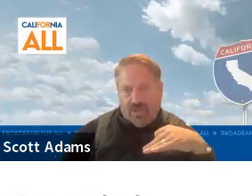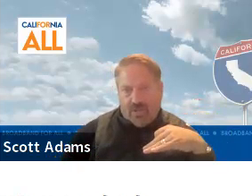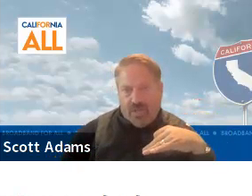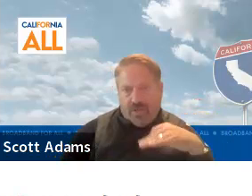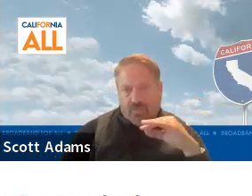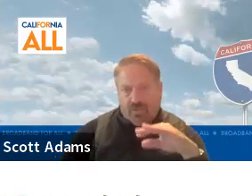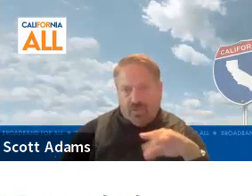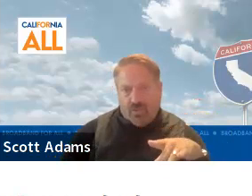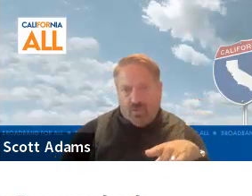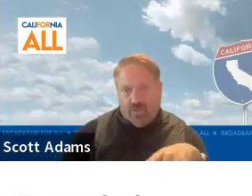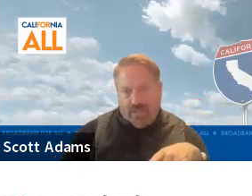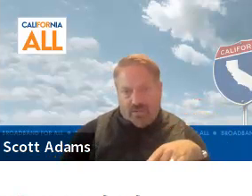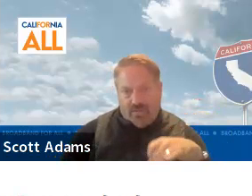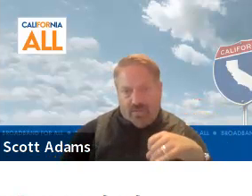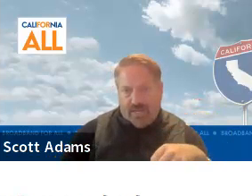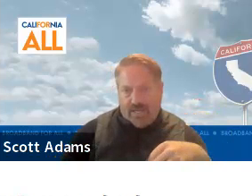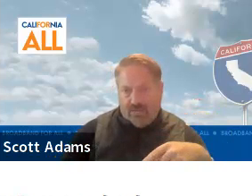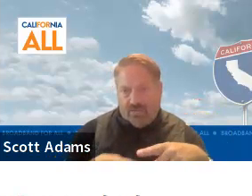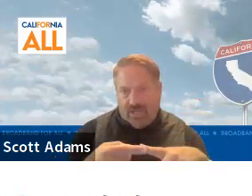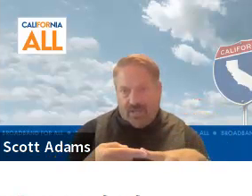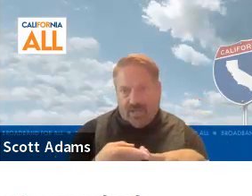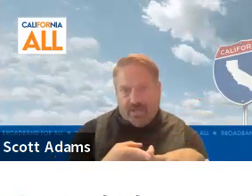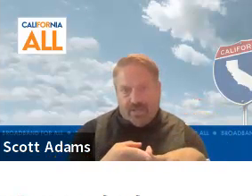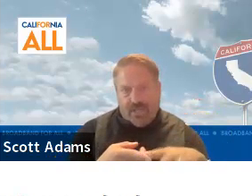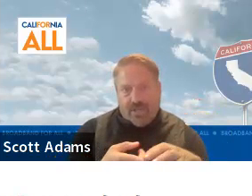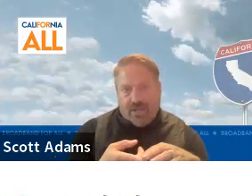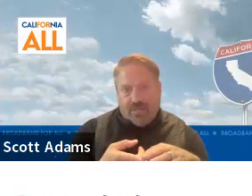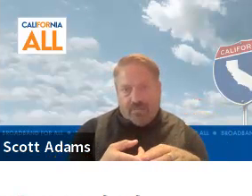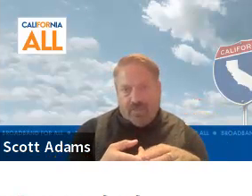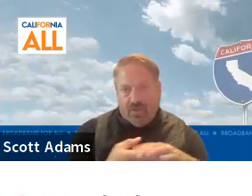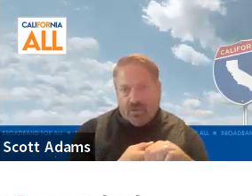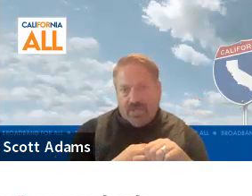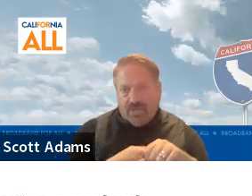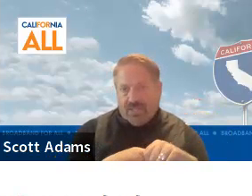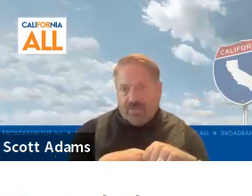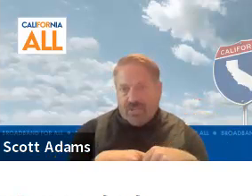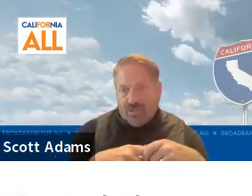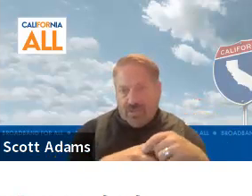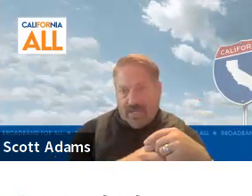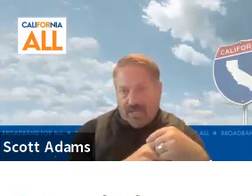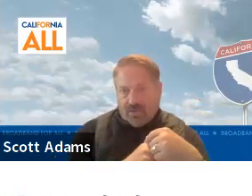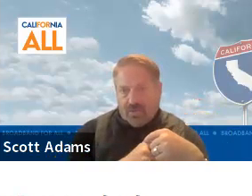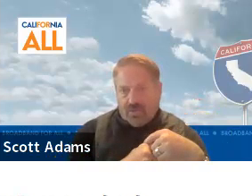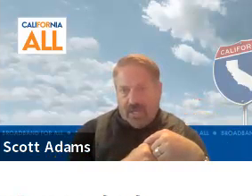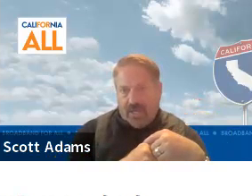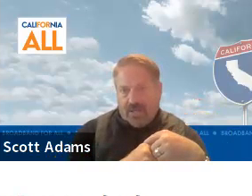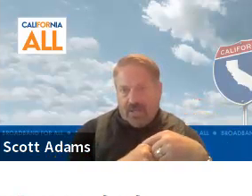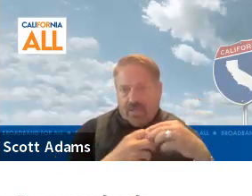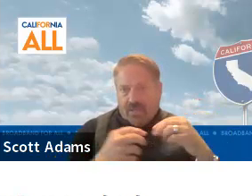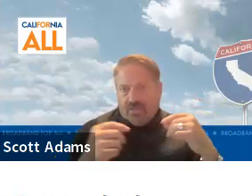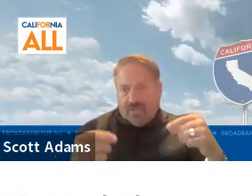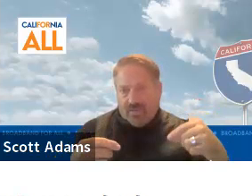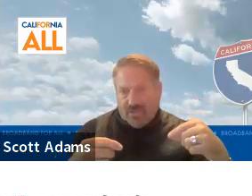there's two things that I can say is folks within the San Francisco Tech Council